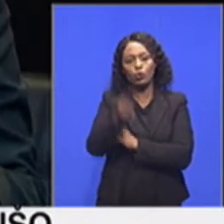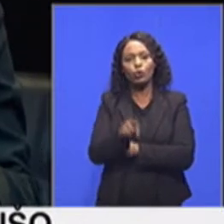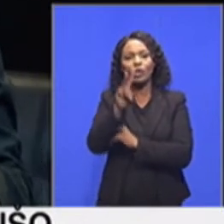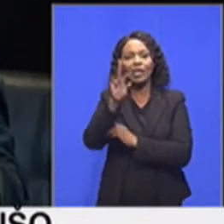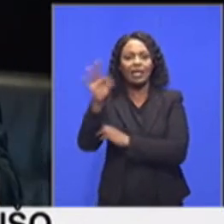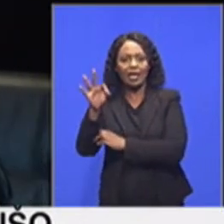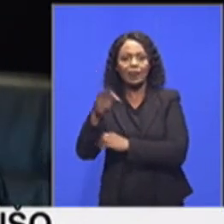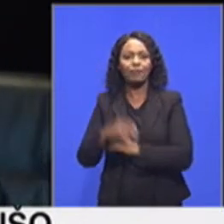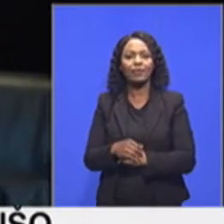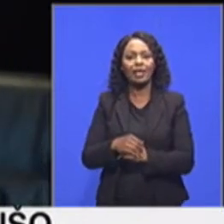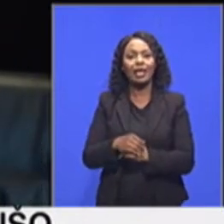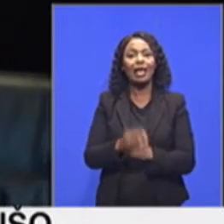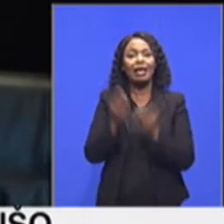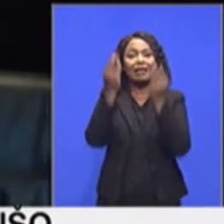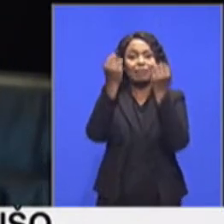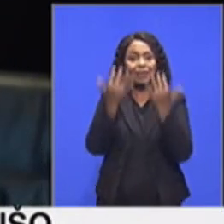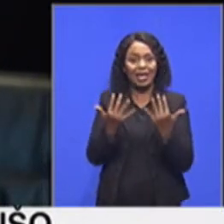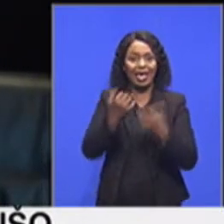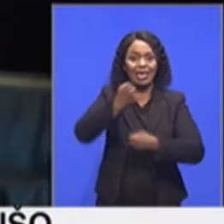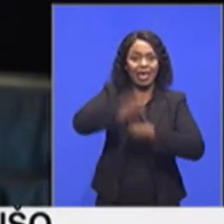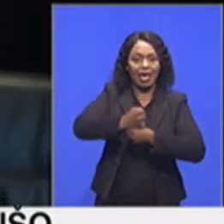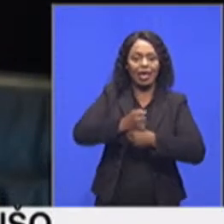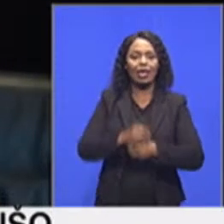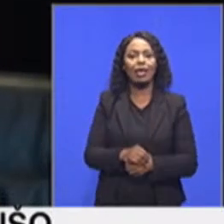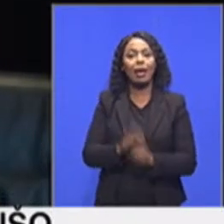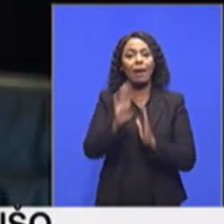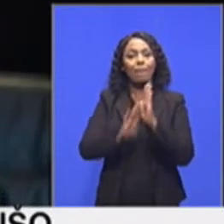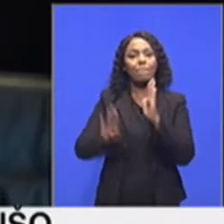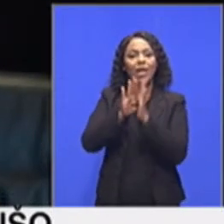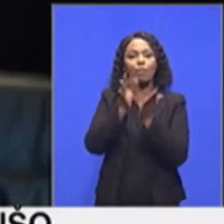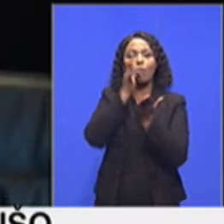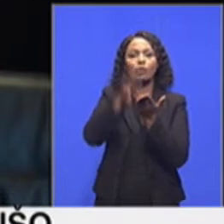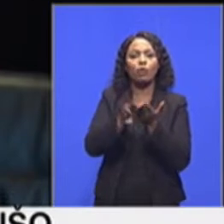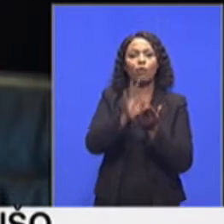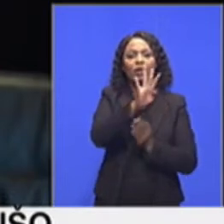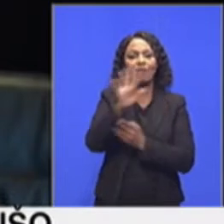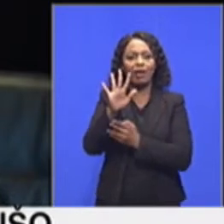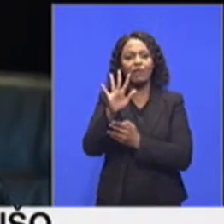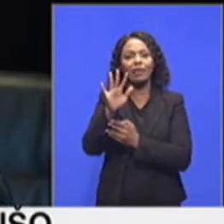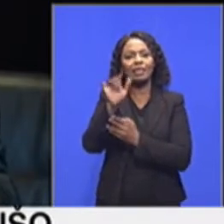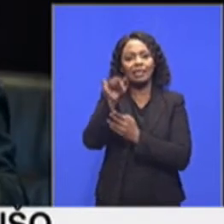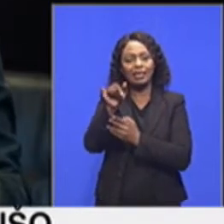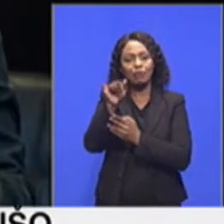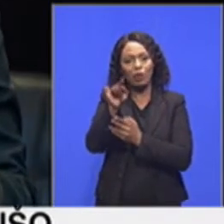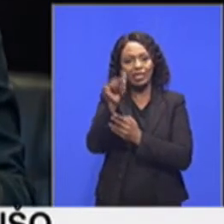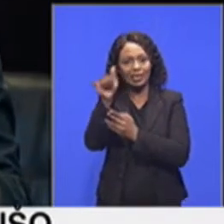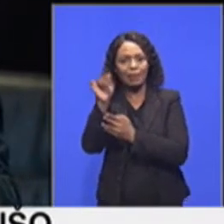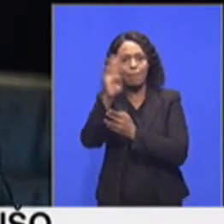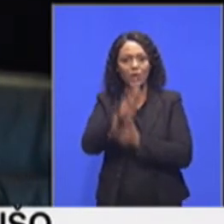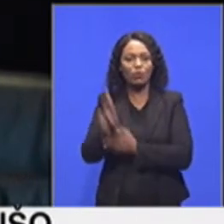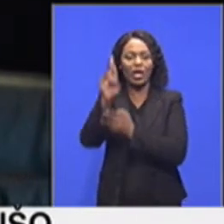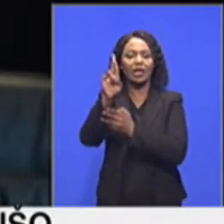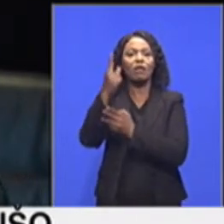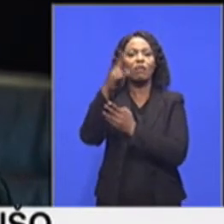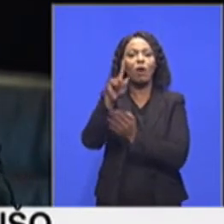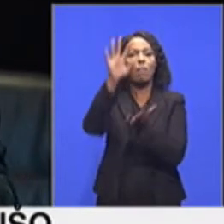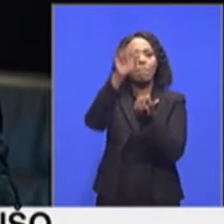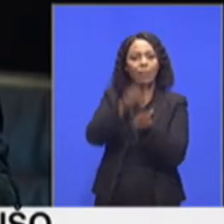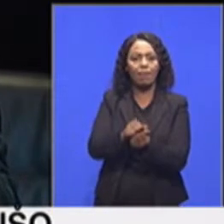bill proposes an allocation of 45.6 billion rand to provide for the carry-through cost of